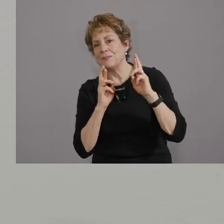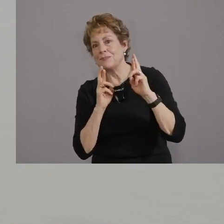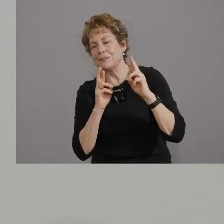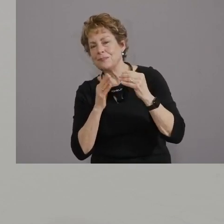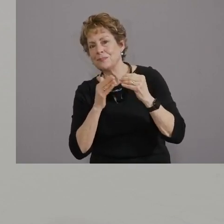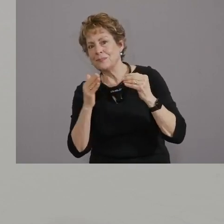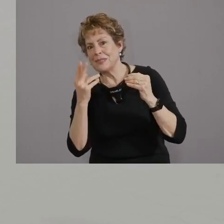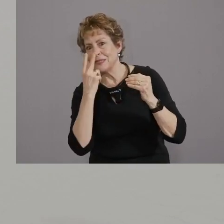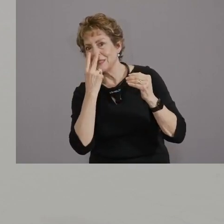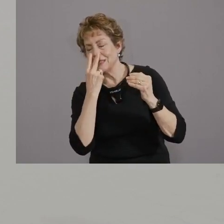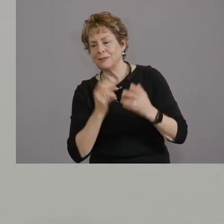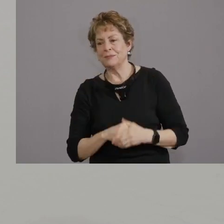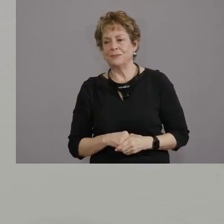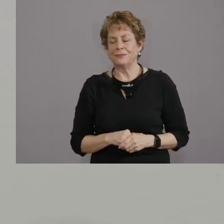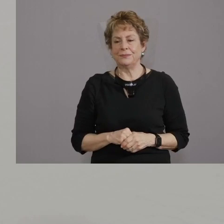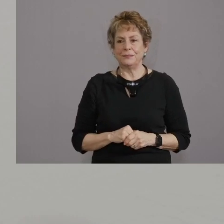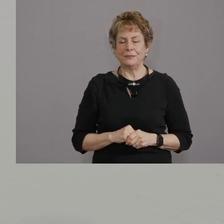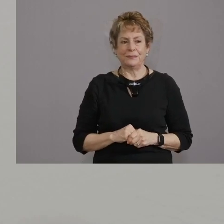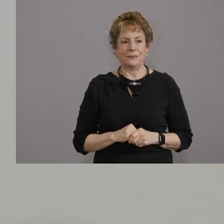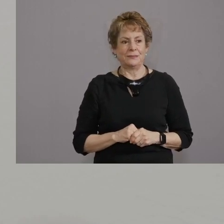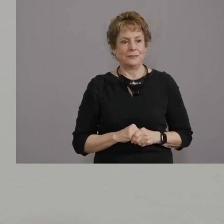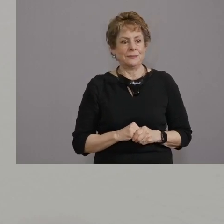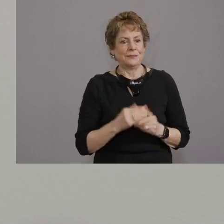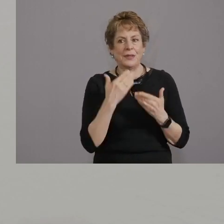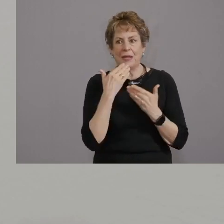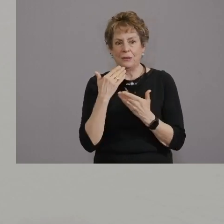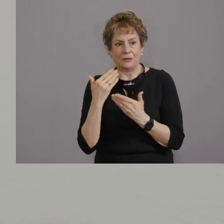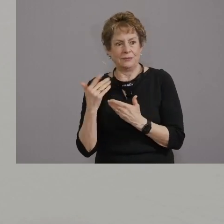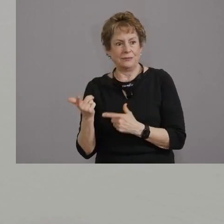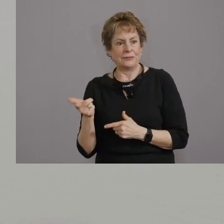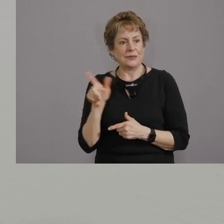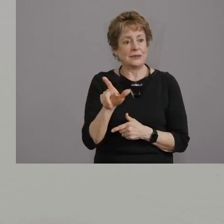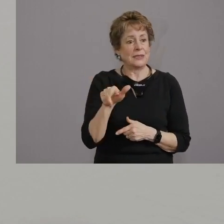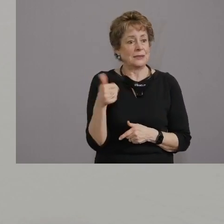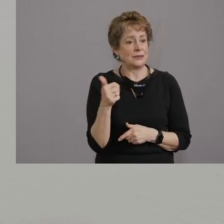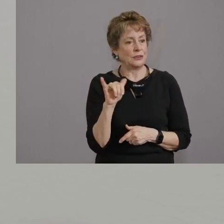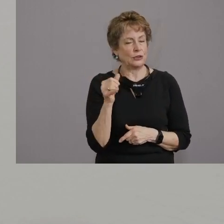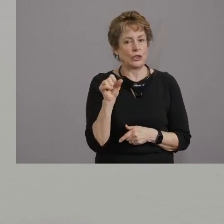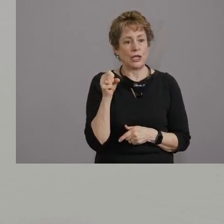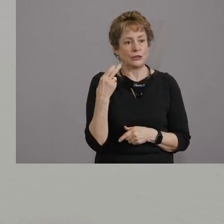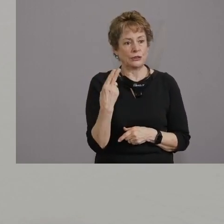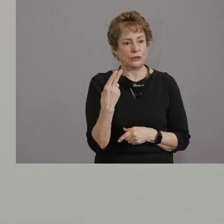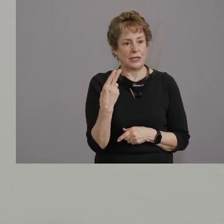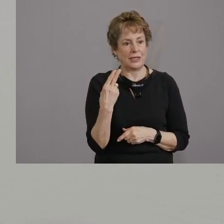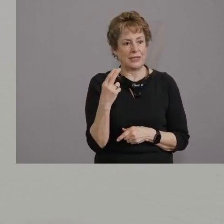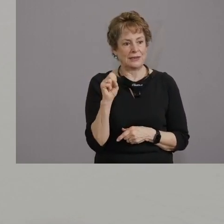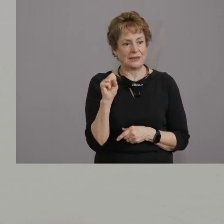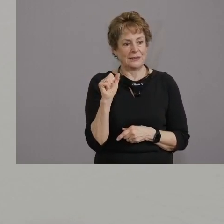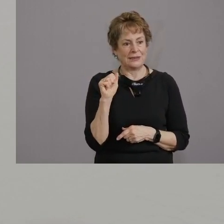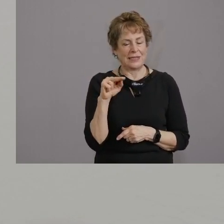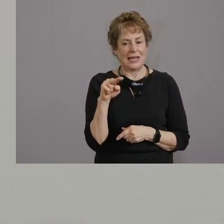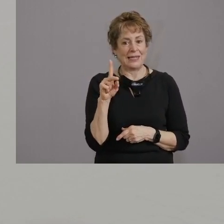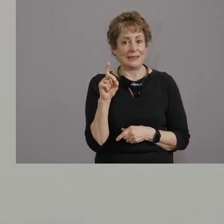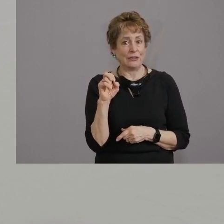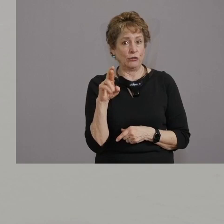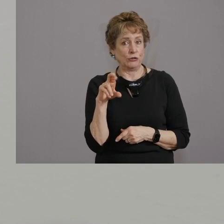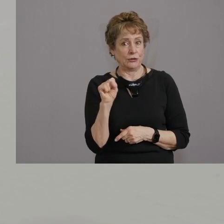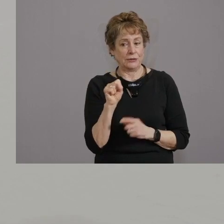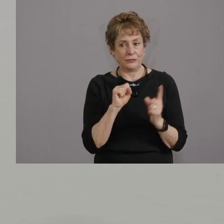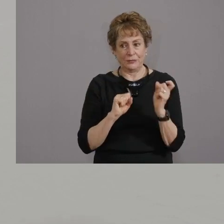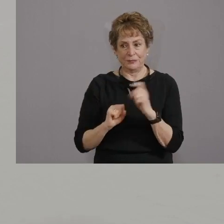Thanks, Next Bud. up is Josh Sanders. Hi, Josh. Hi, Dr. Chris. Happy Friday.